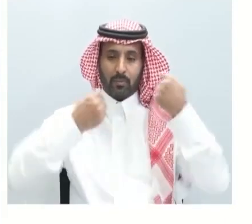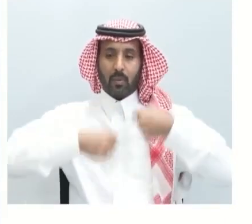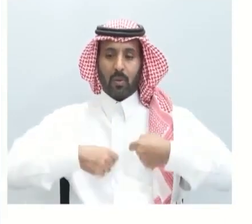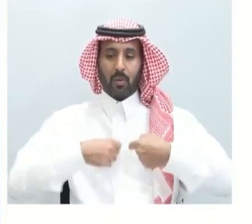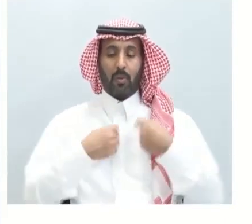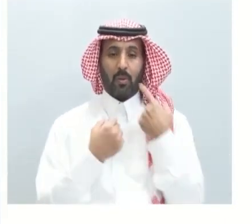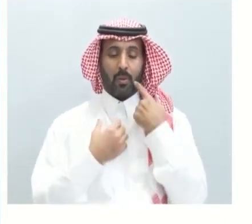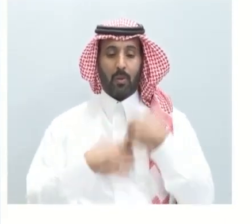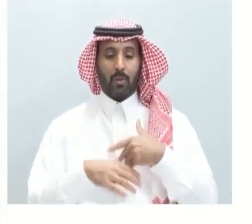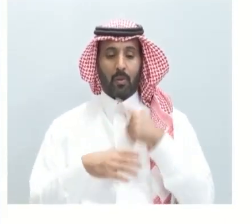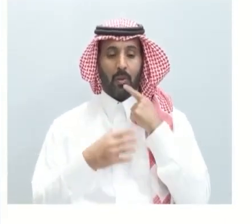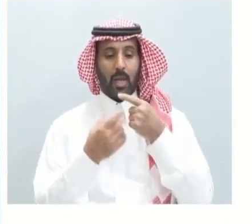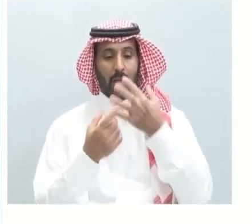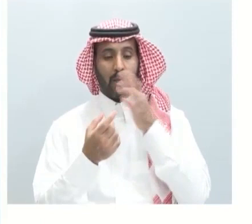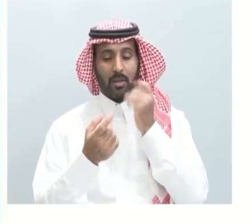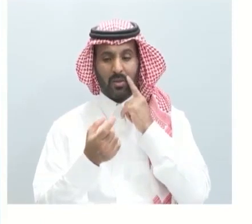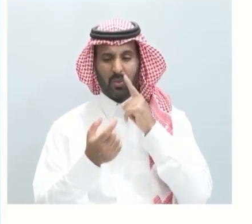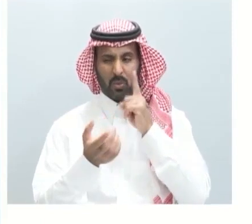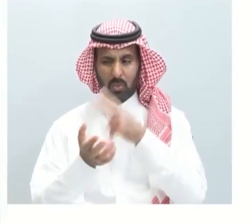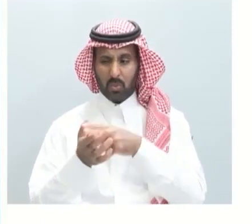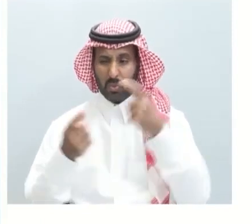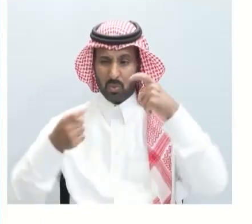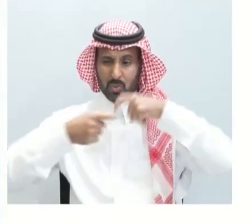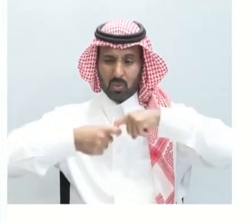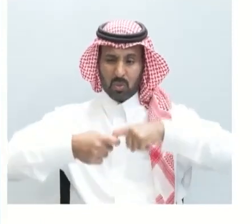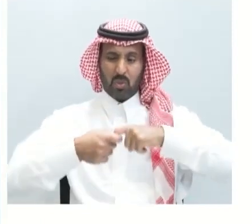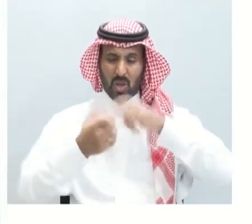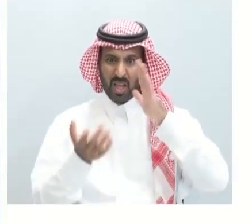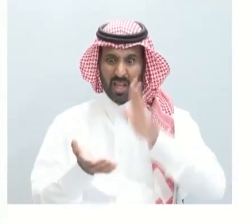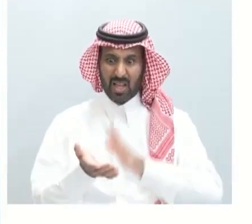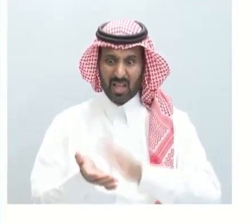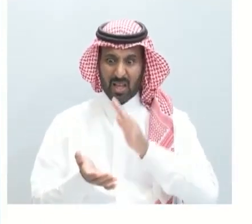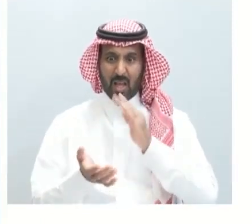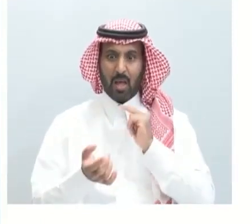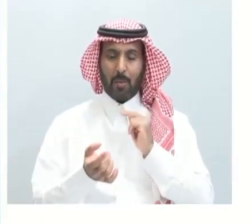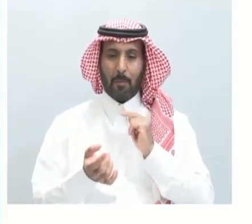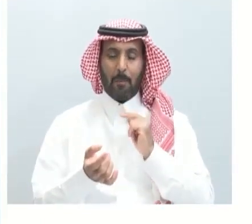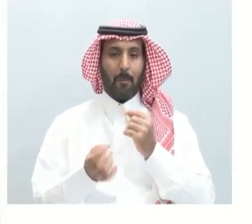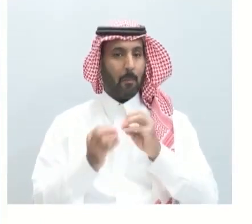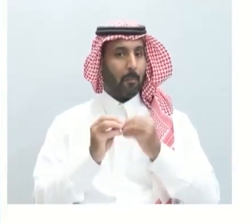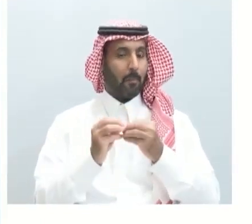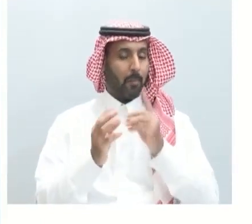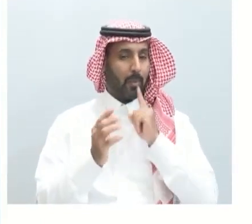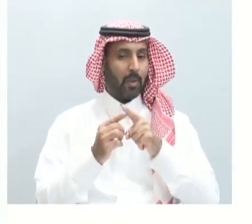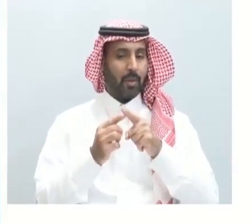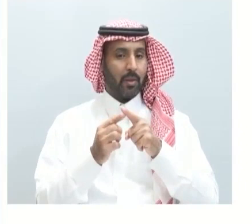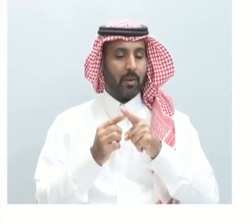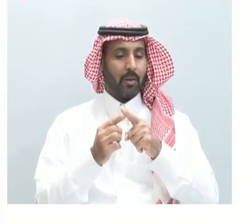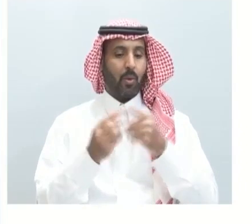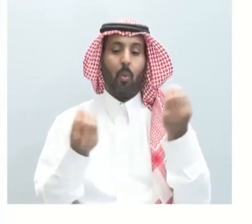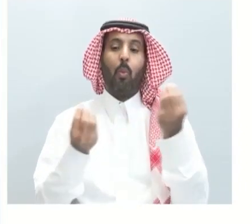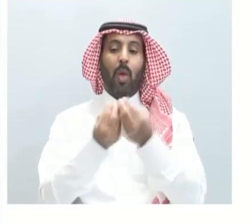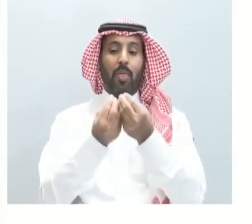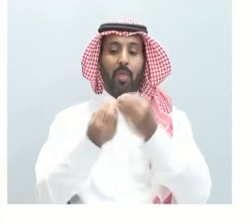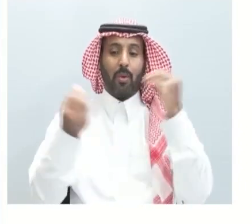is associated danger red is associated danger which proposition here do